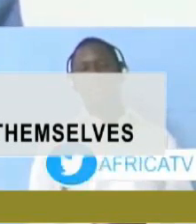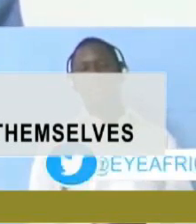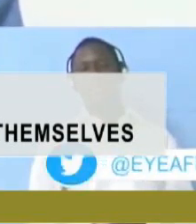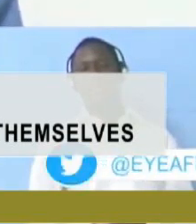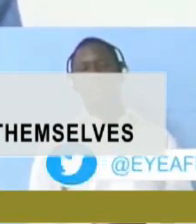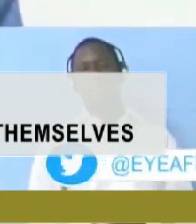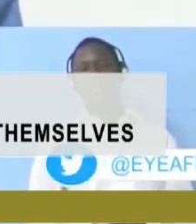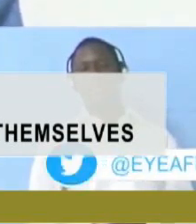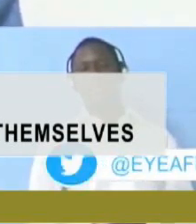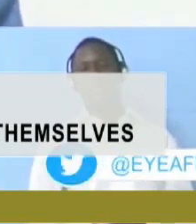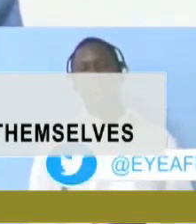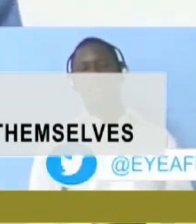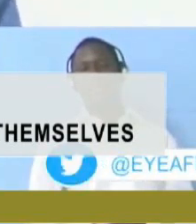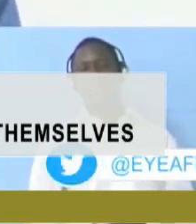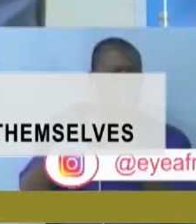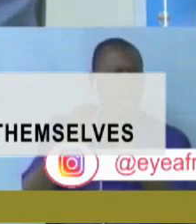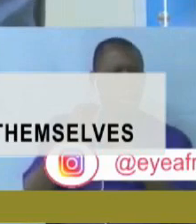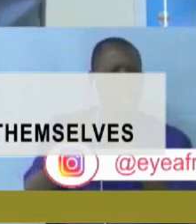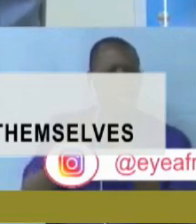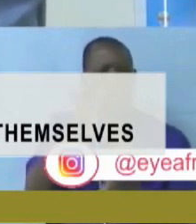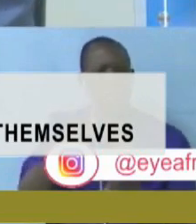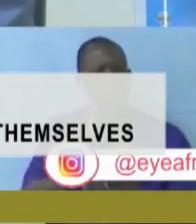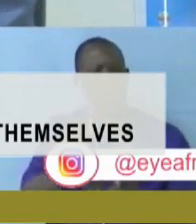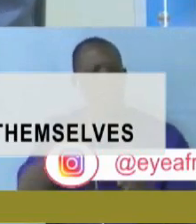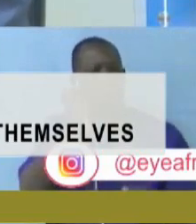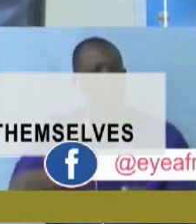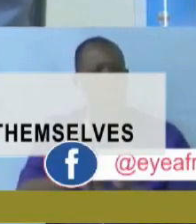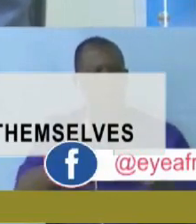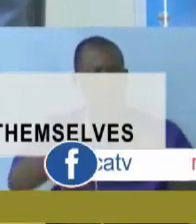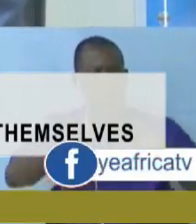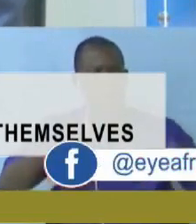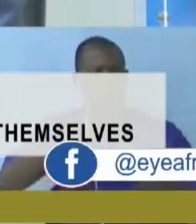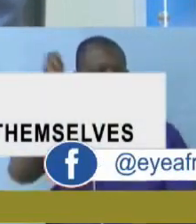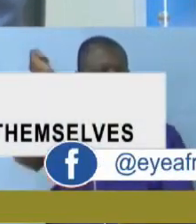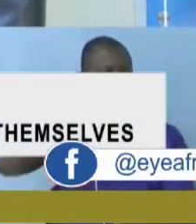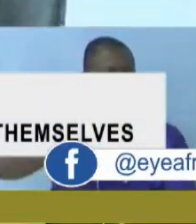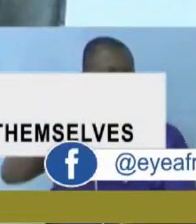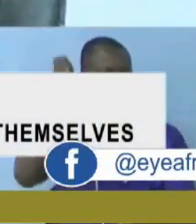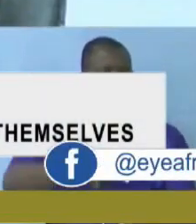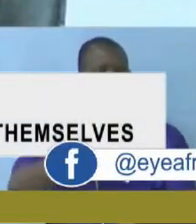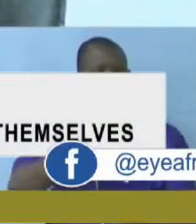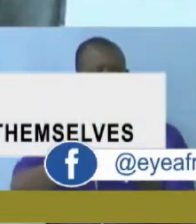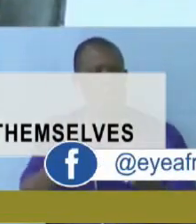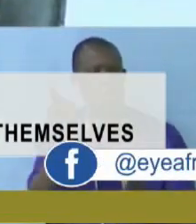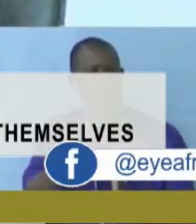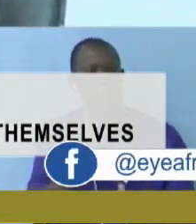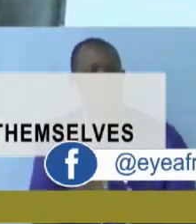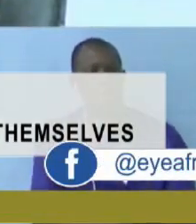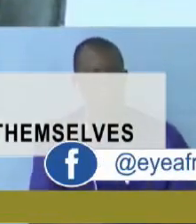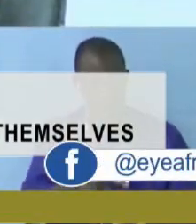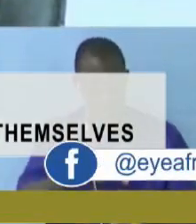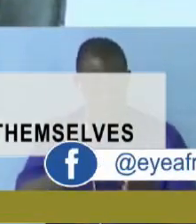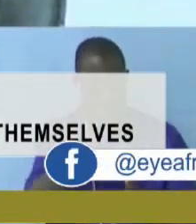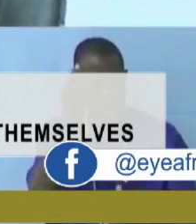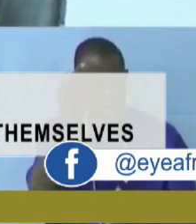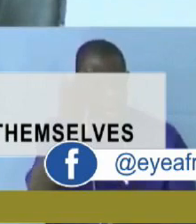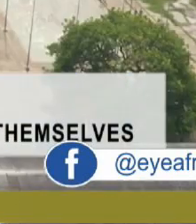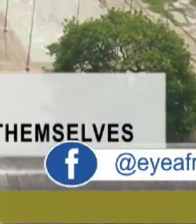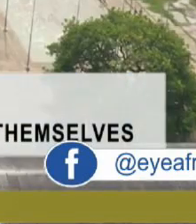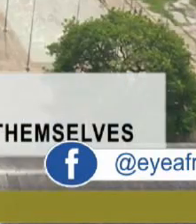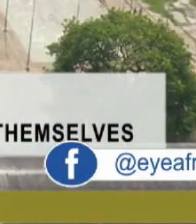commission, victims were first tortured by the NRA before the interception of the death squad junglers. Basiru